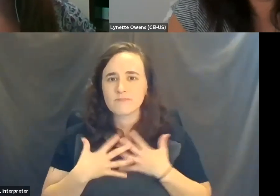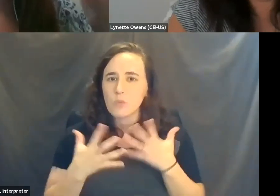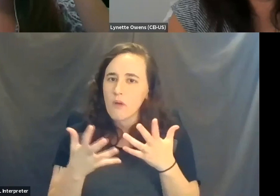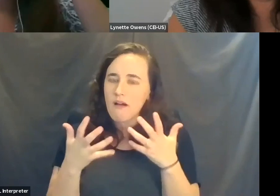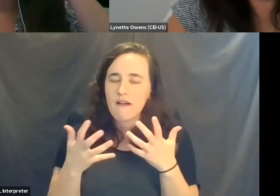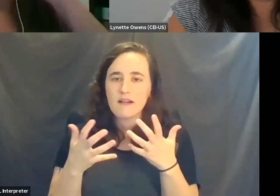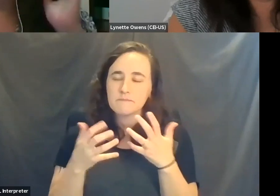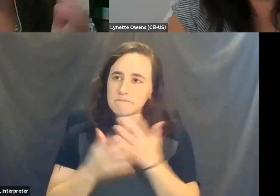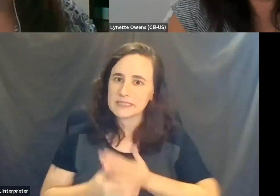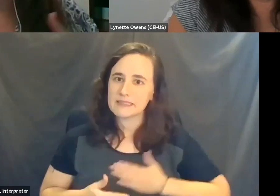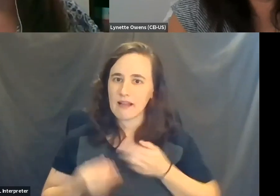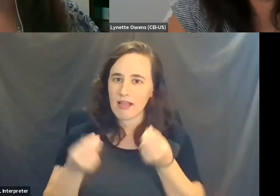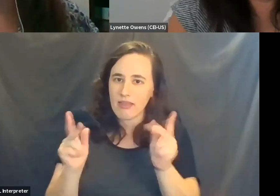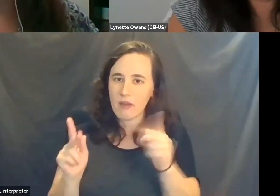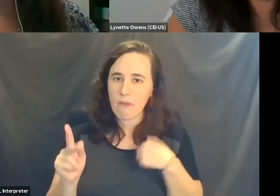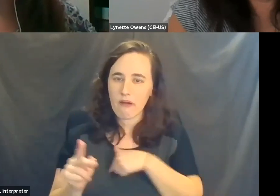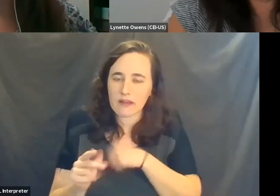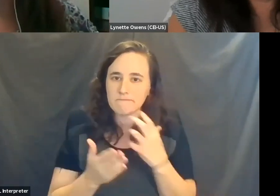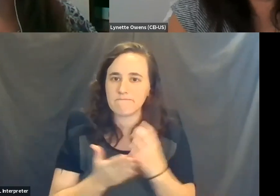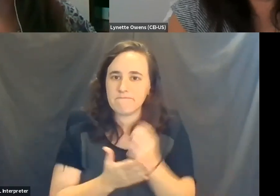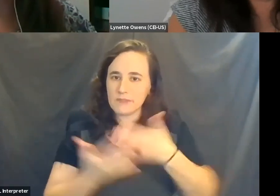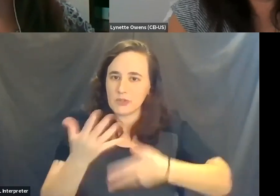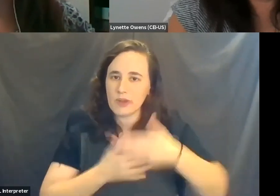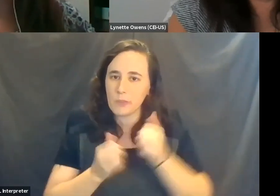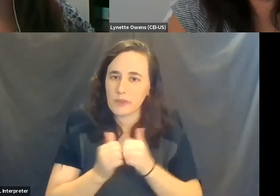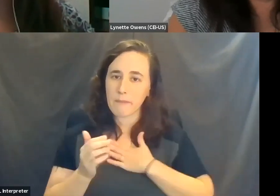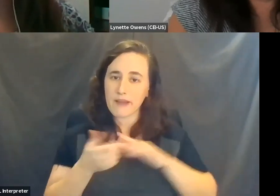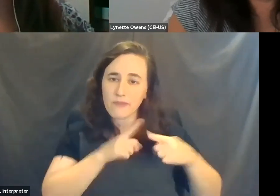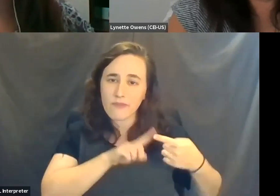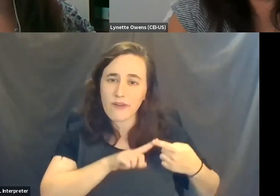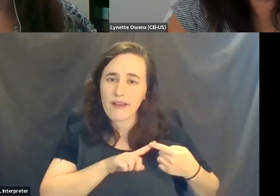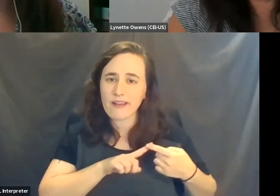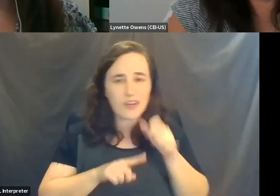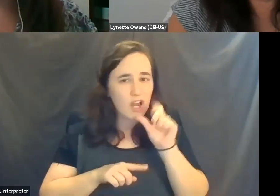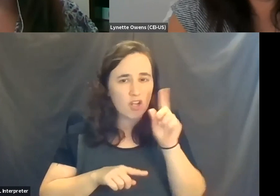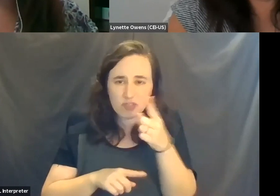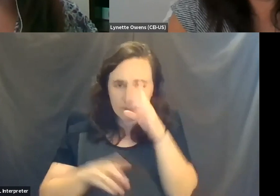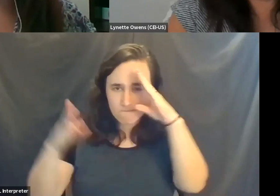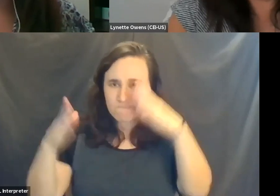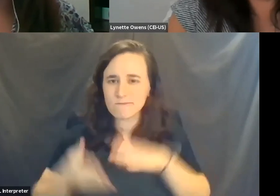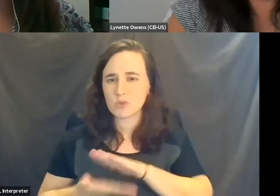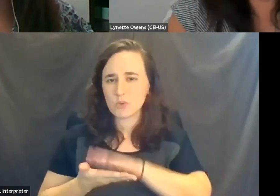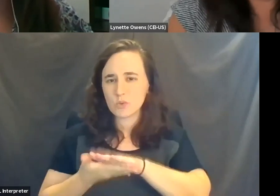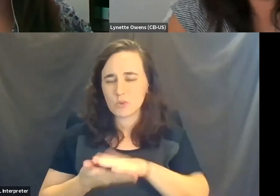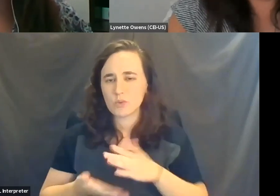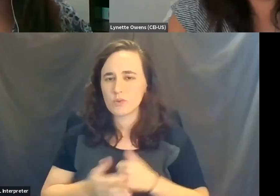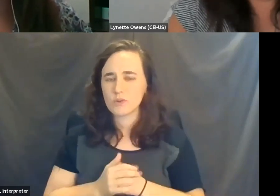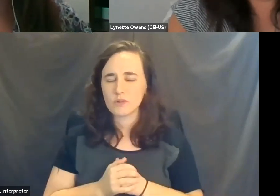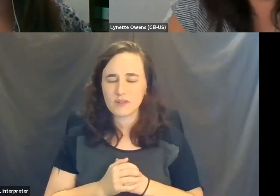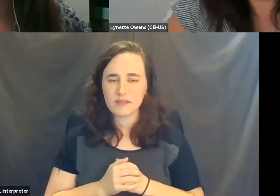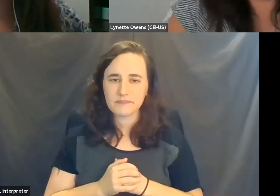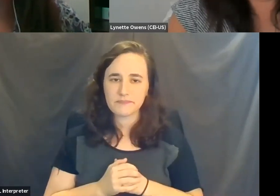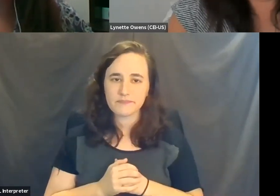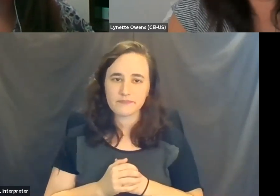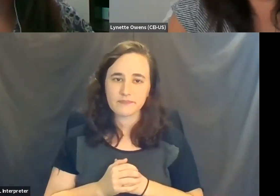room for me to interact with my peers in a non-academic way. And first of all, I think that's